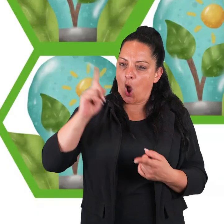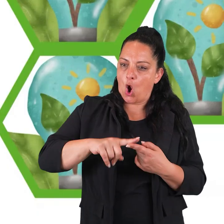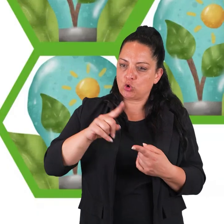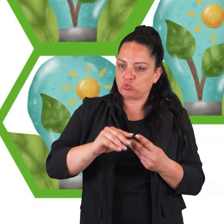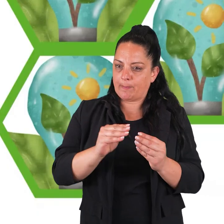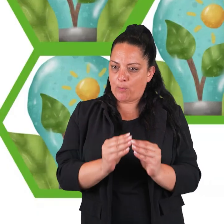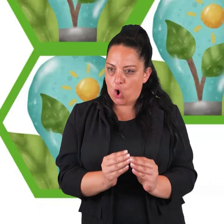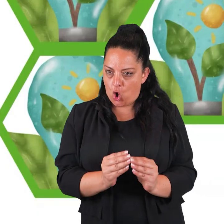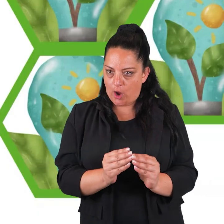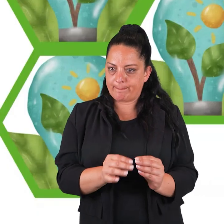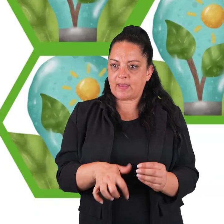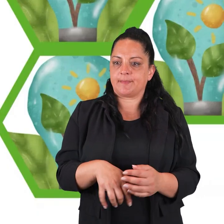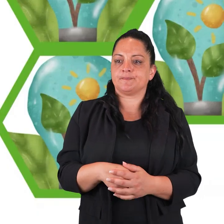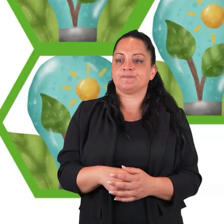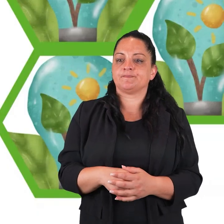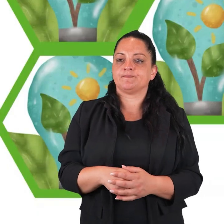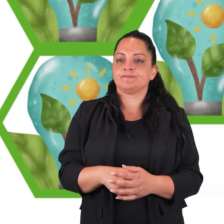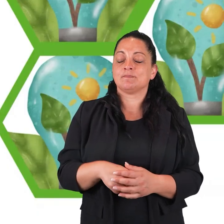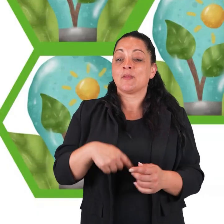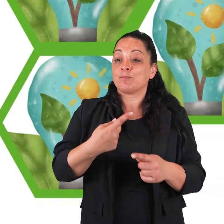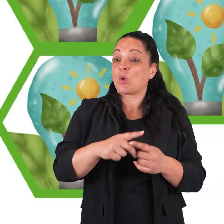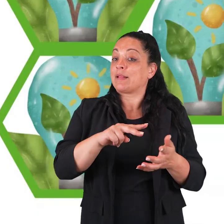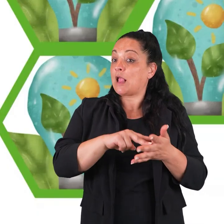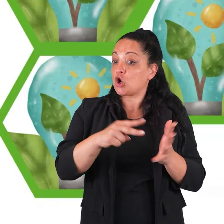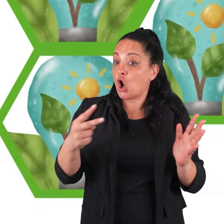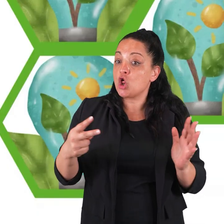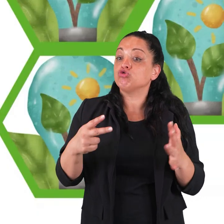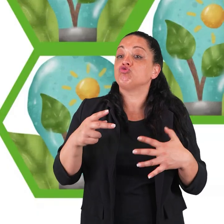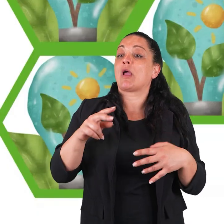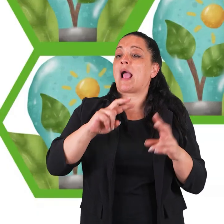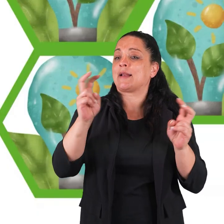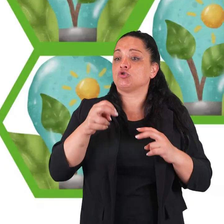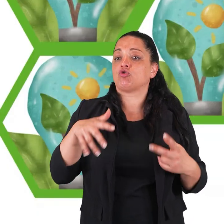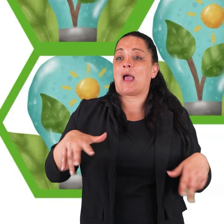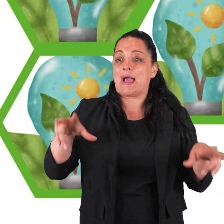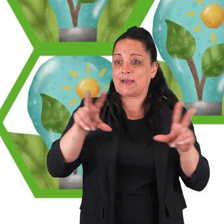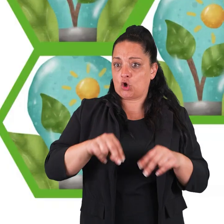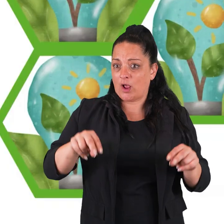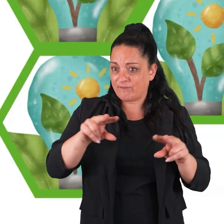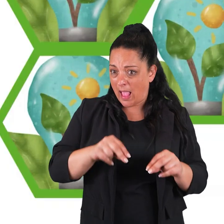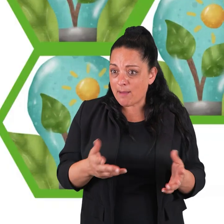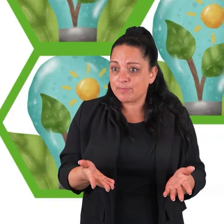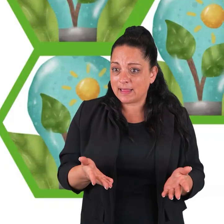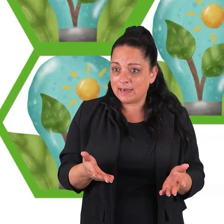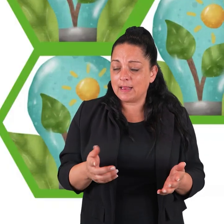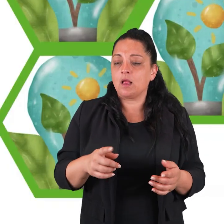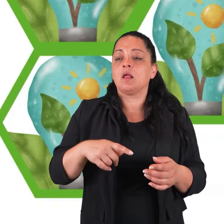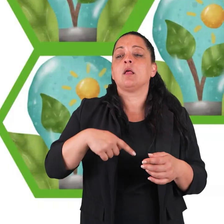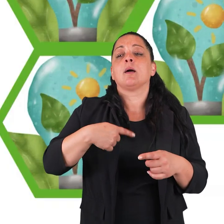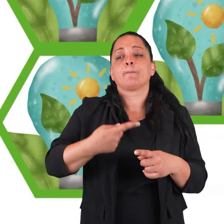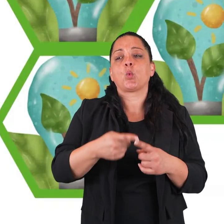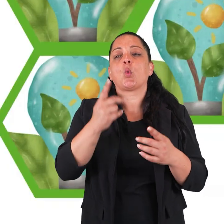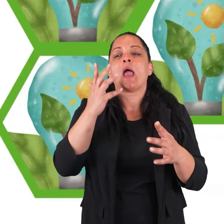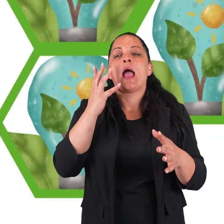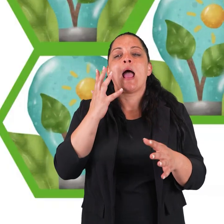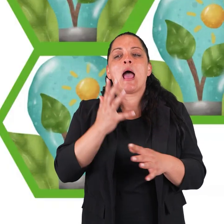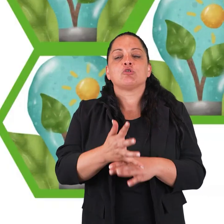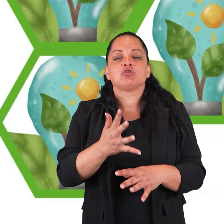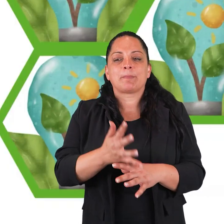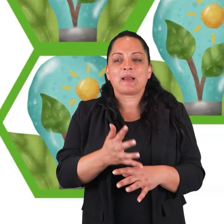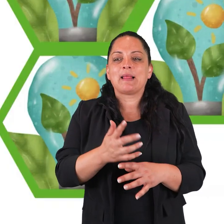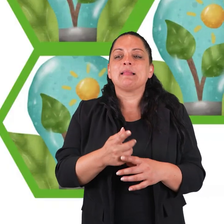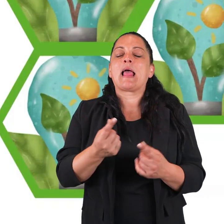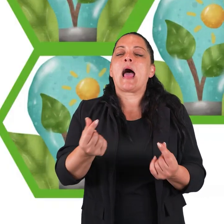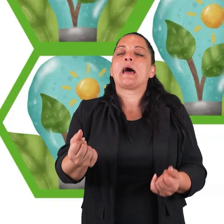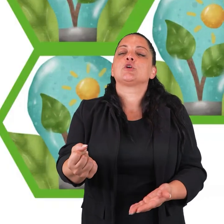we will talk about efficiency and impact of renewable energy technologies. And last but not least,